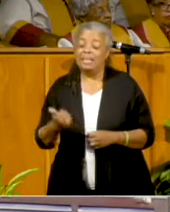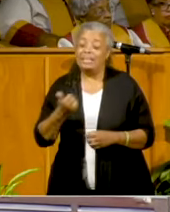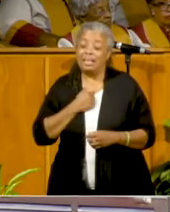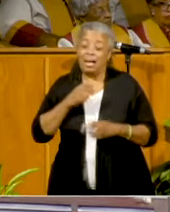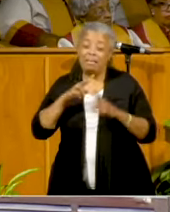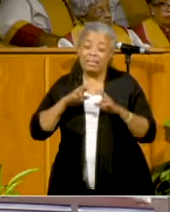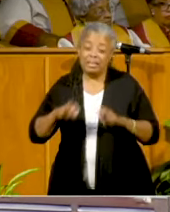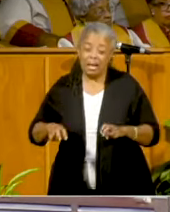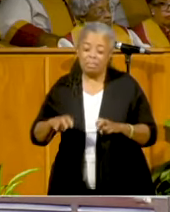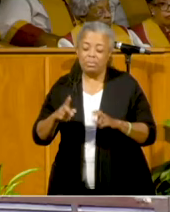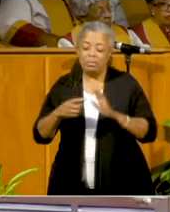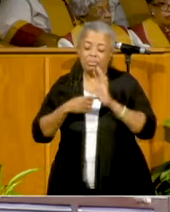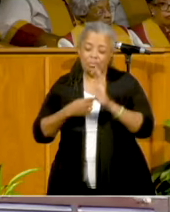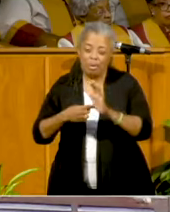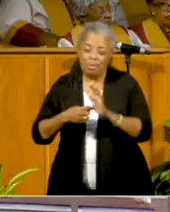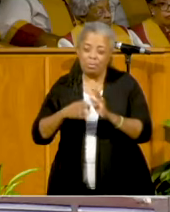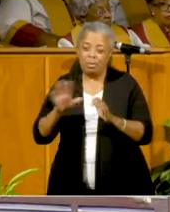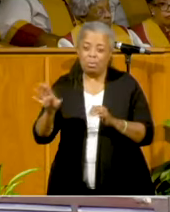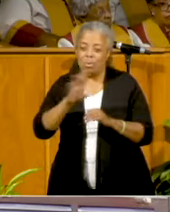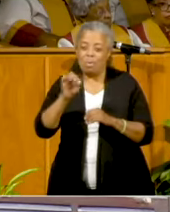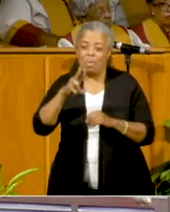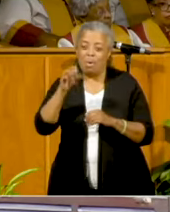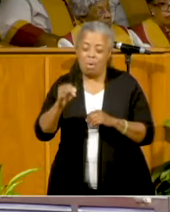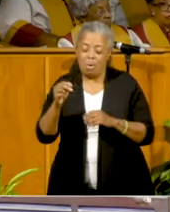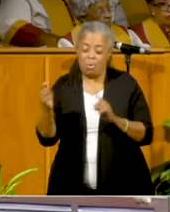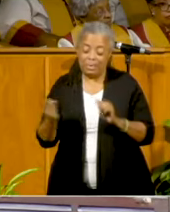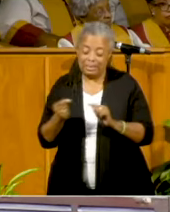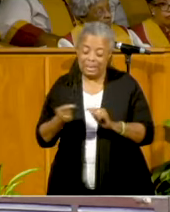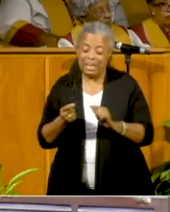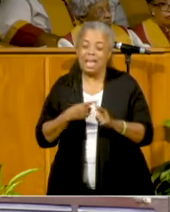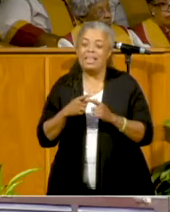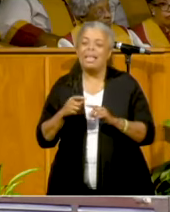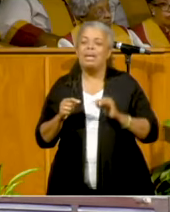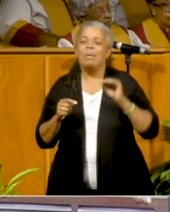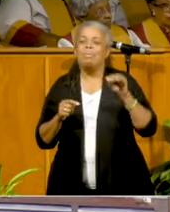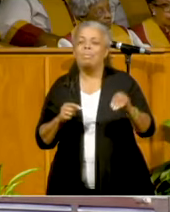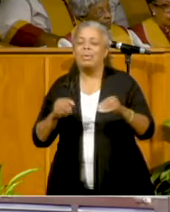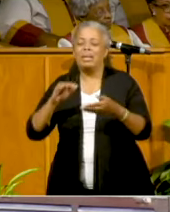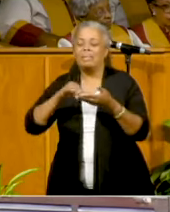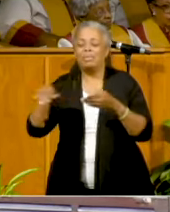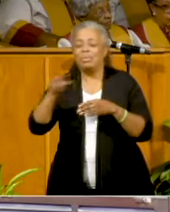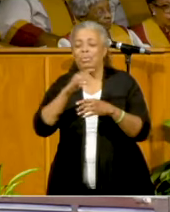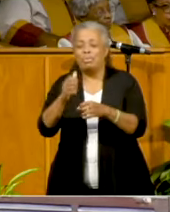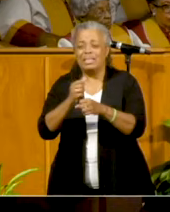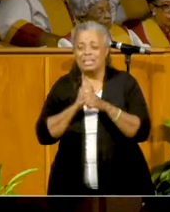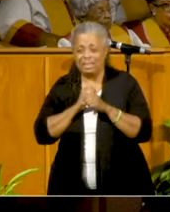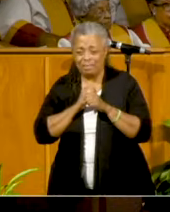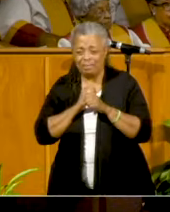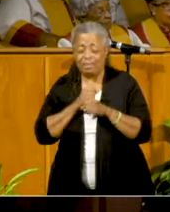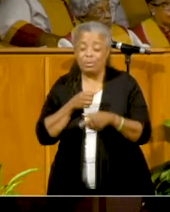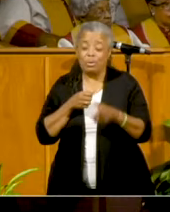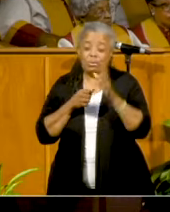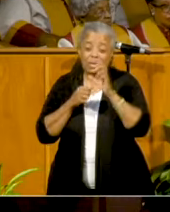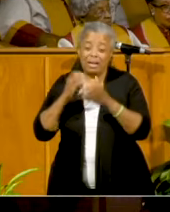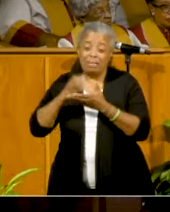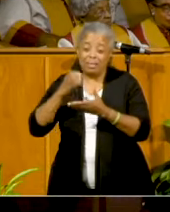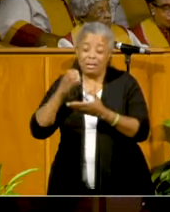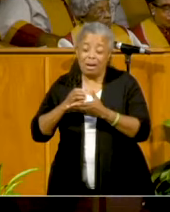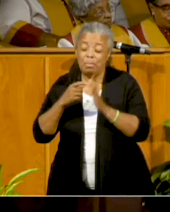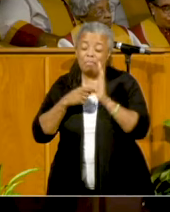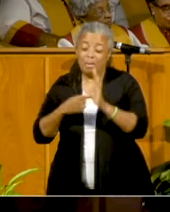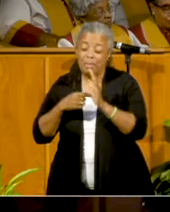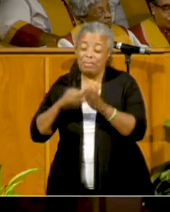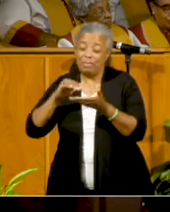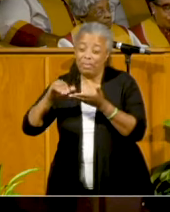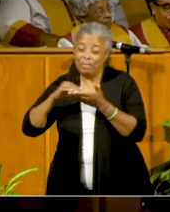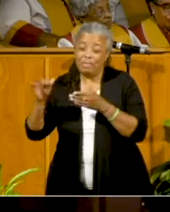Self-examination reveals your own sin, which is then placed in the forgiveness that you receive, so you drink of the cup that represents the forgiveness